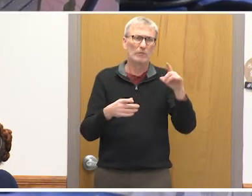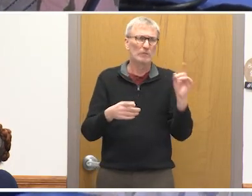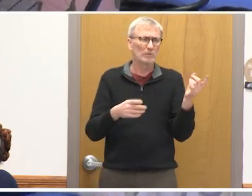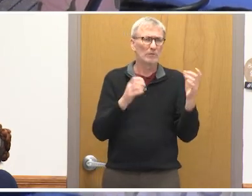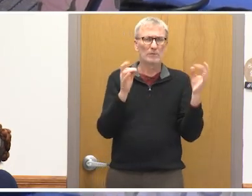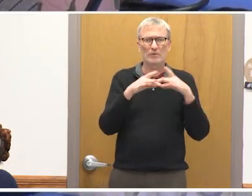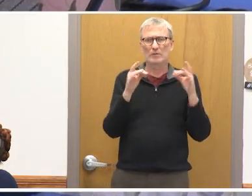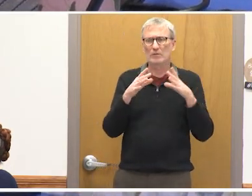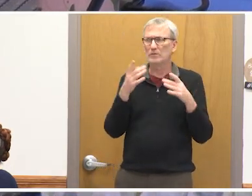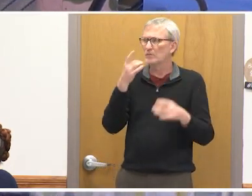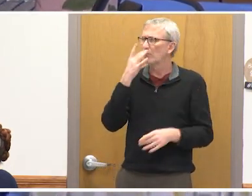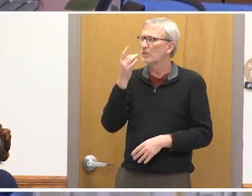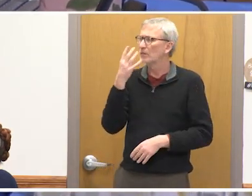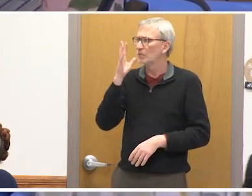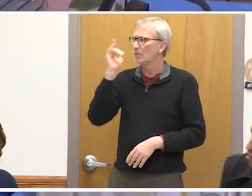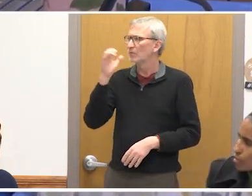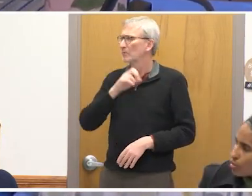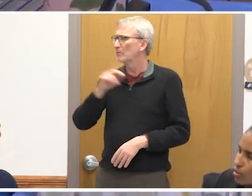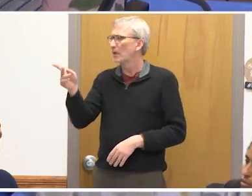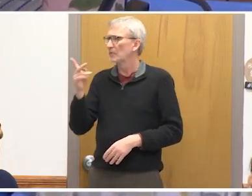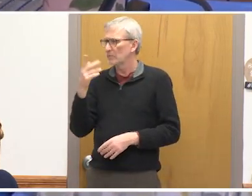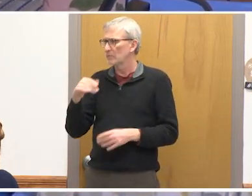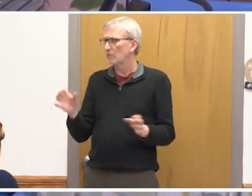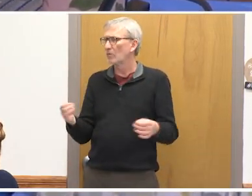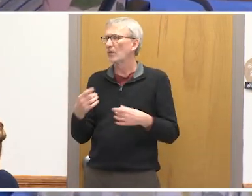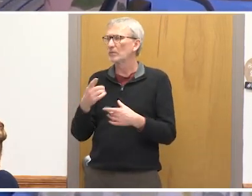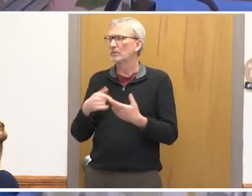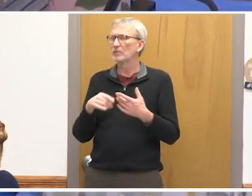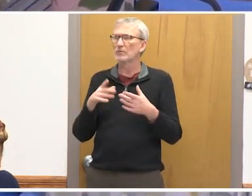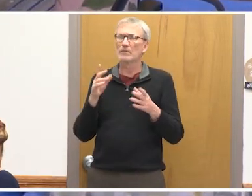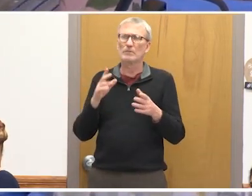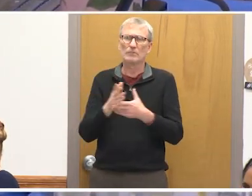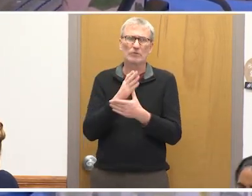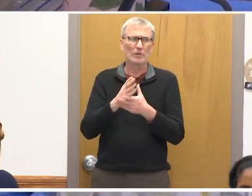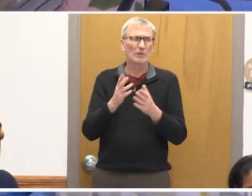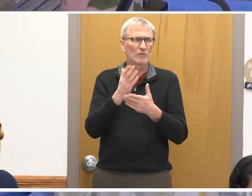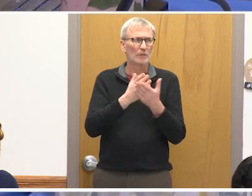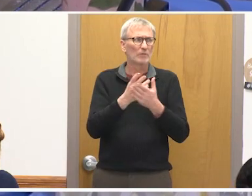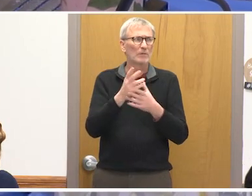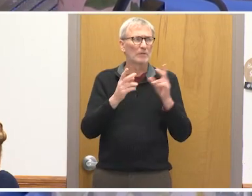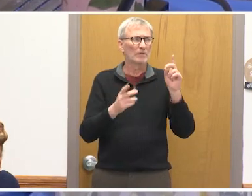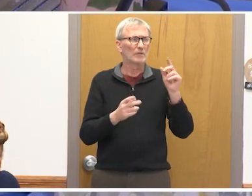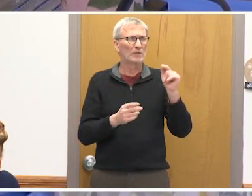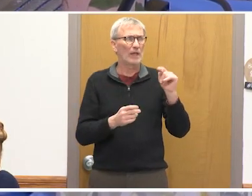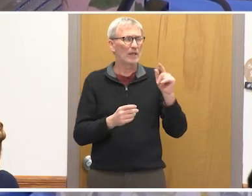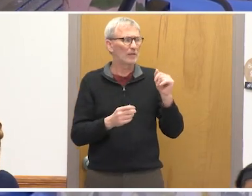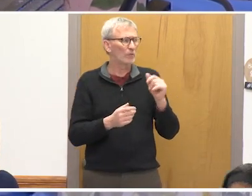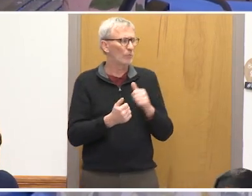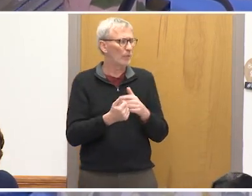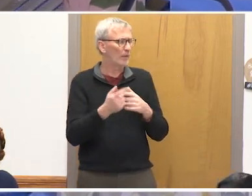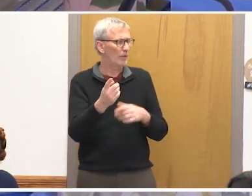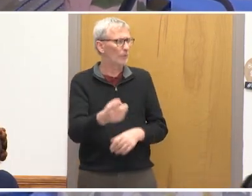So we'll go back to the office and figure out a way to try to share some of the data about that with you all,